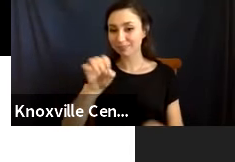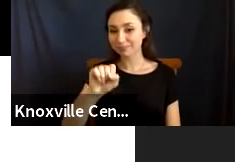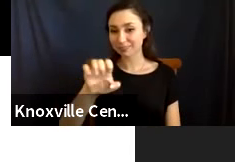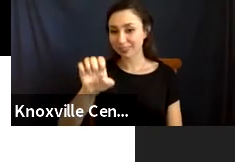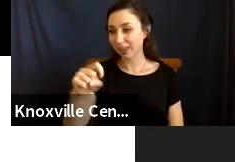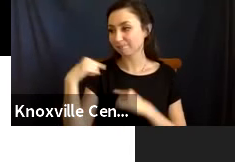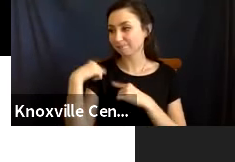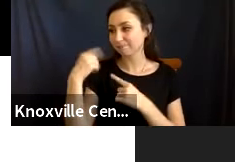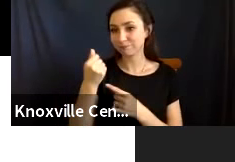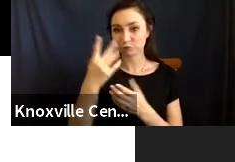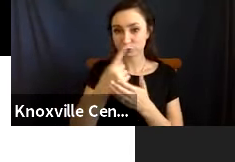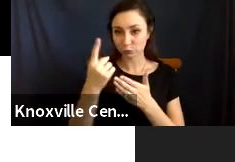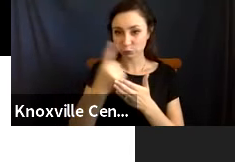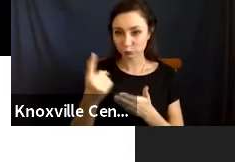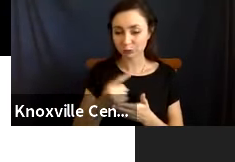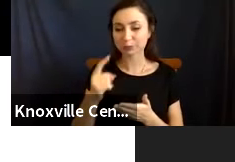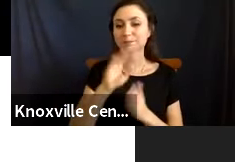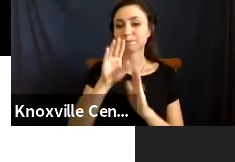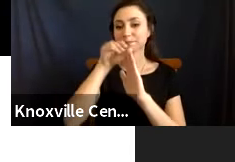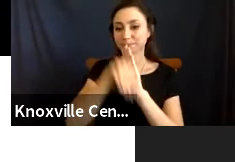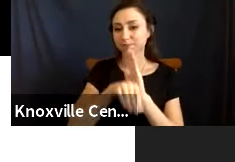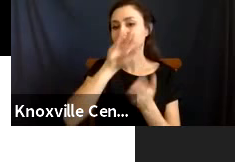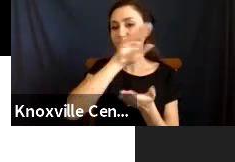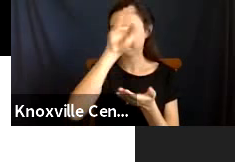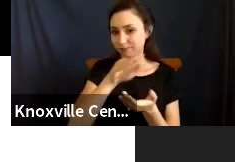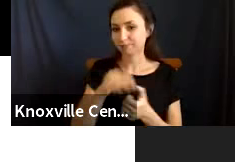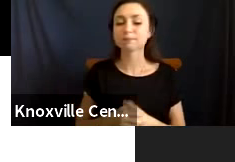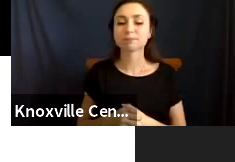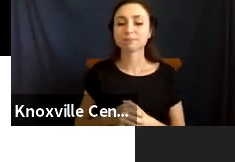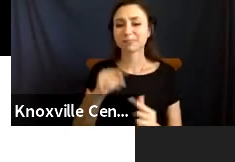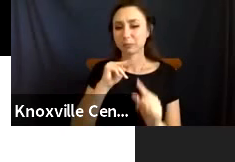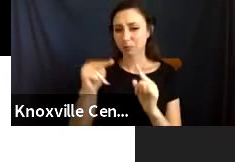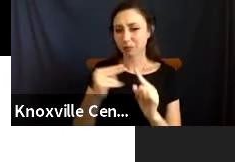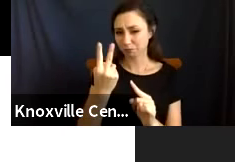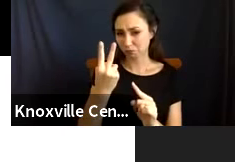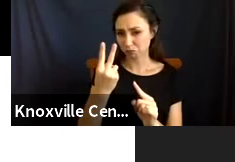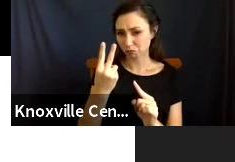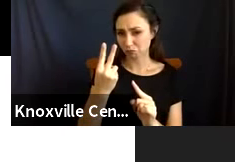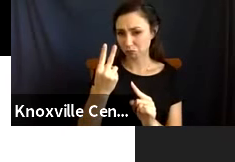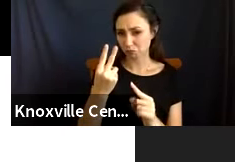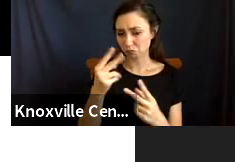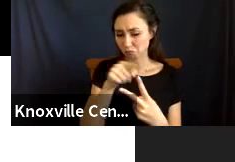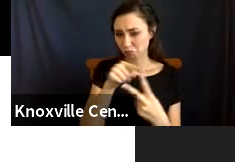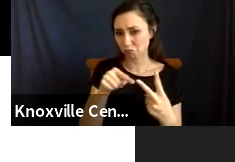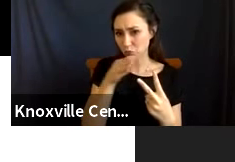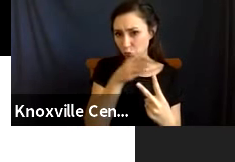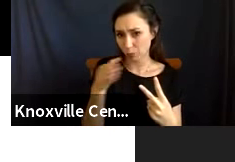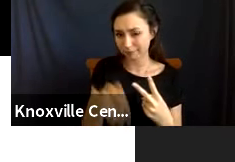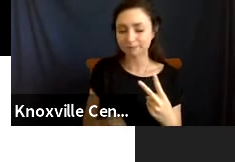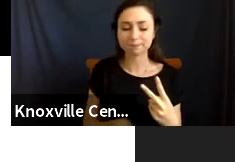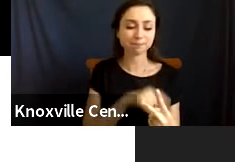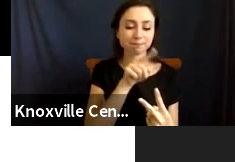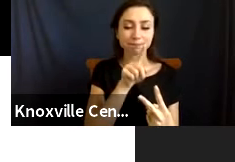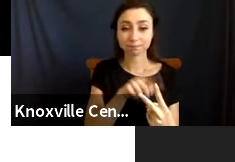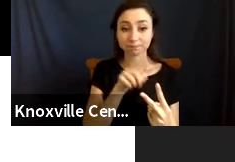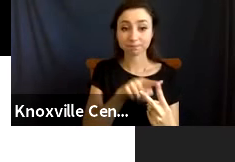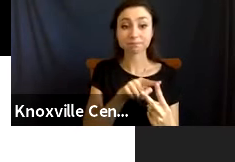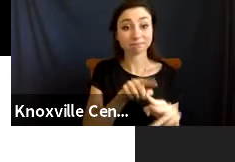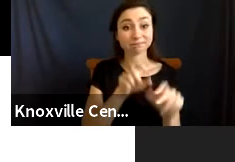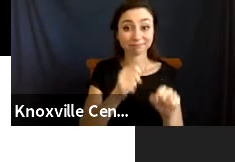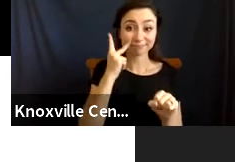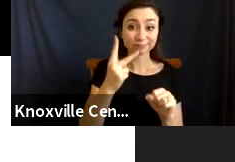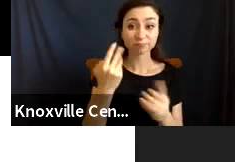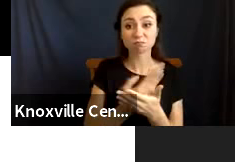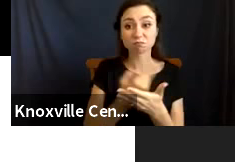past couple of weeks, which could be viewed in one of two ways. First, it could be reflective of overall recovery and less